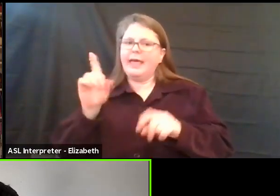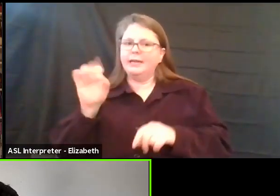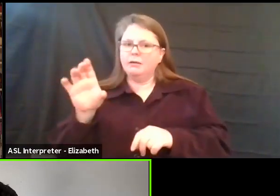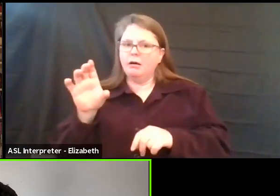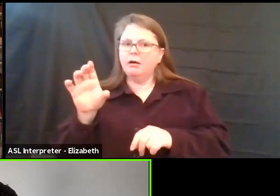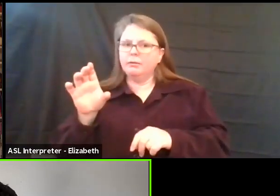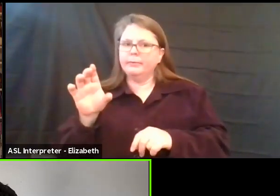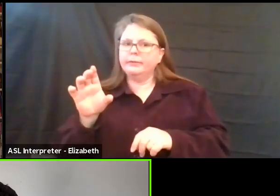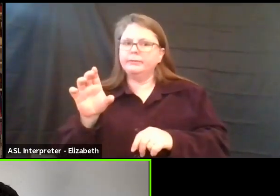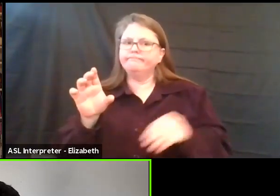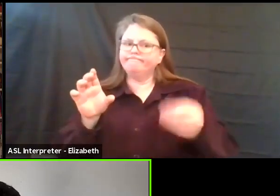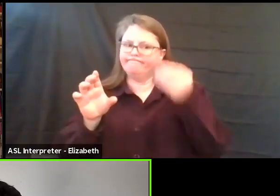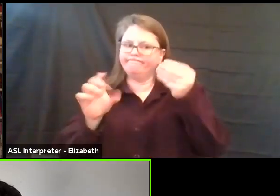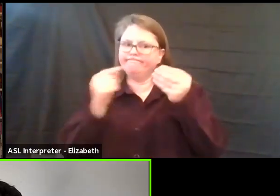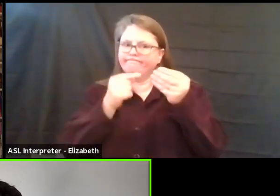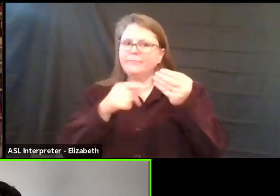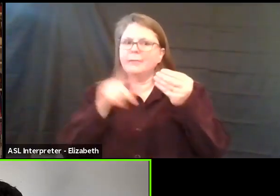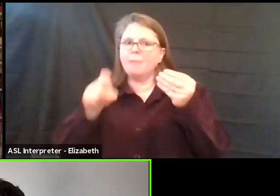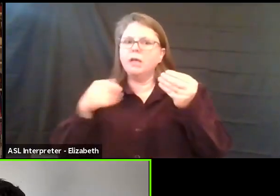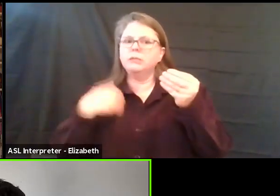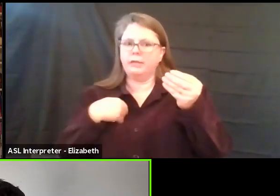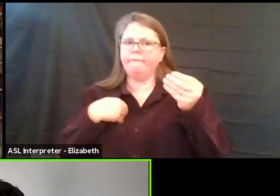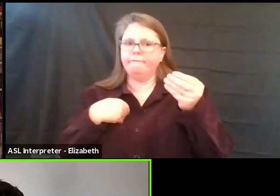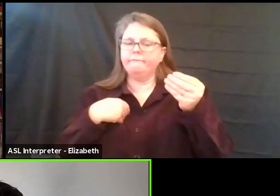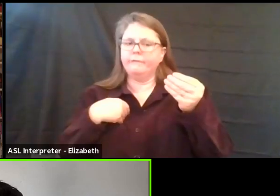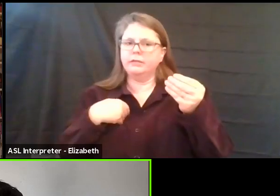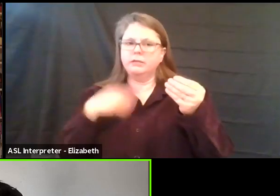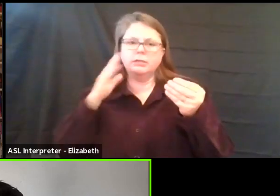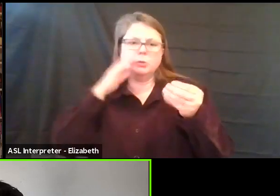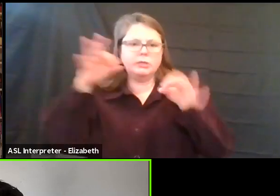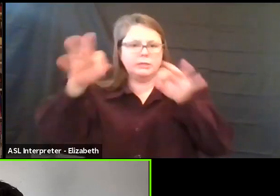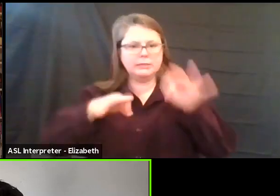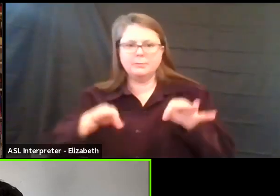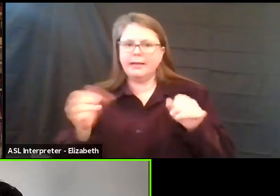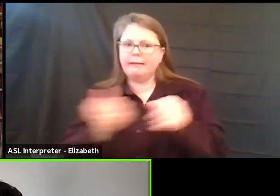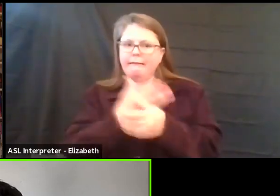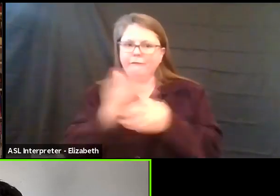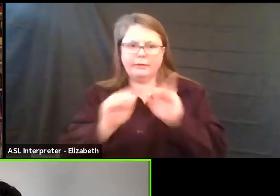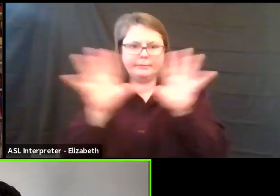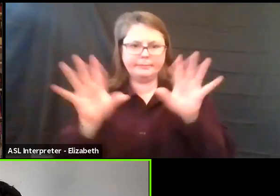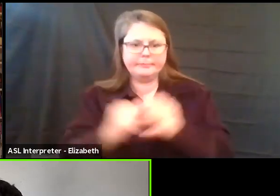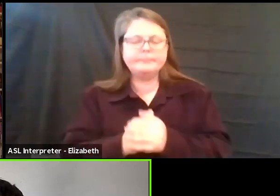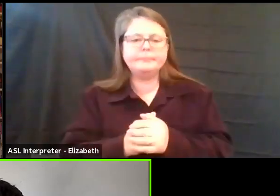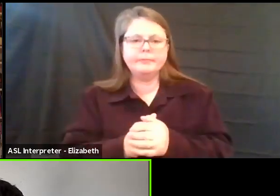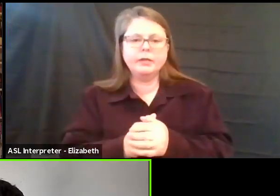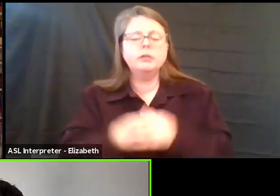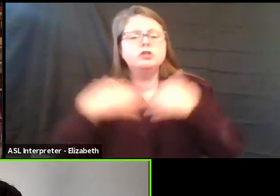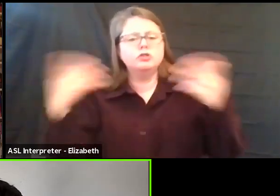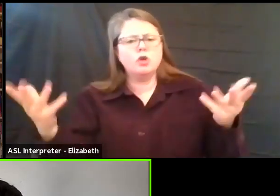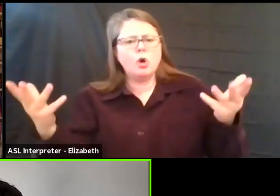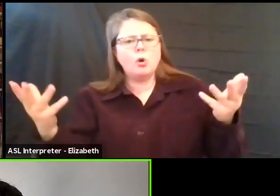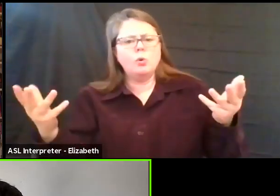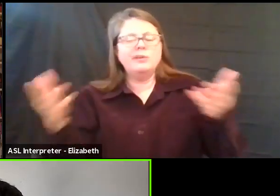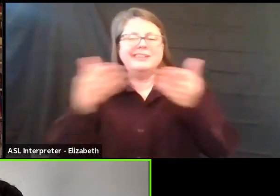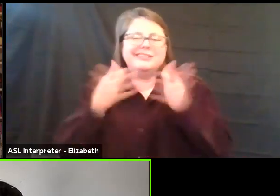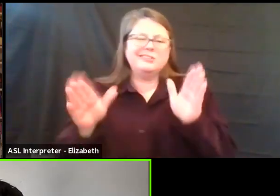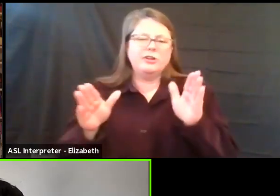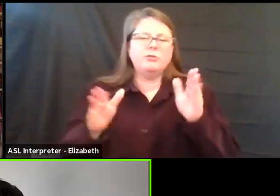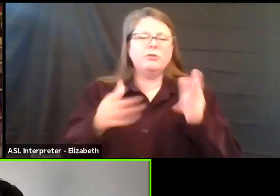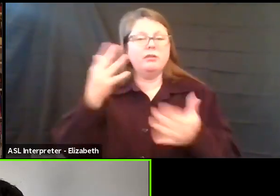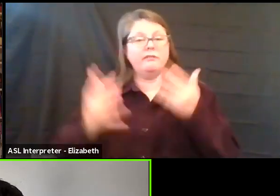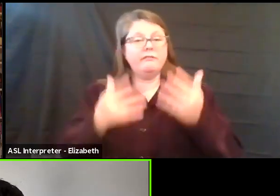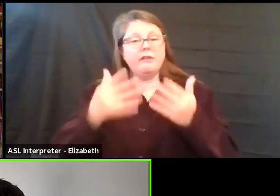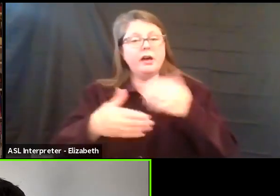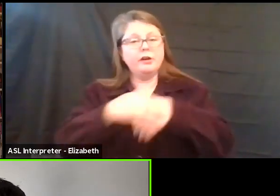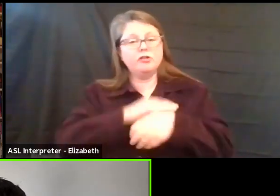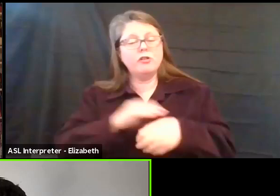So in general, the way a fire claim works, and Mr. Frederickson addressed it, some mobile home policies are going